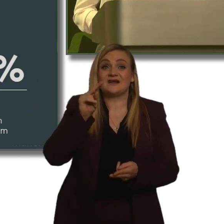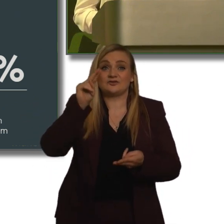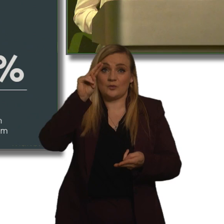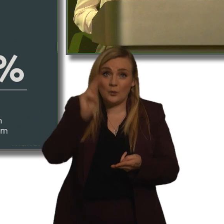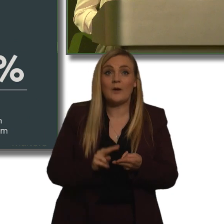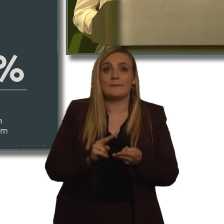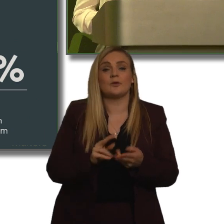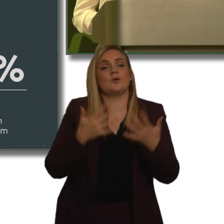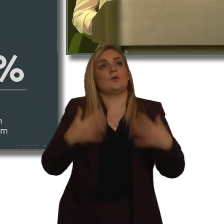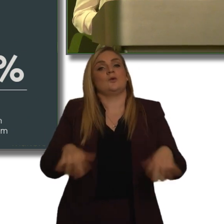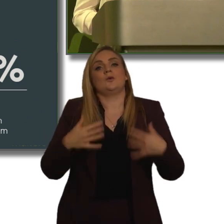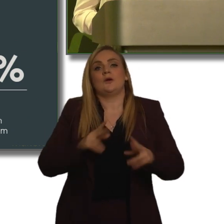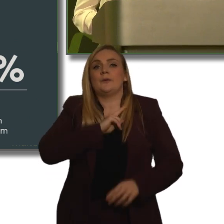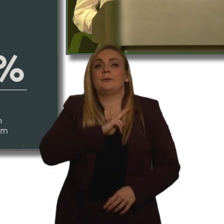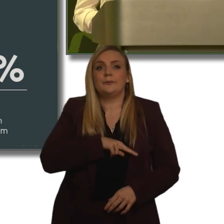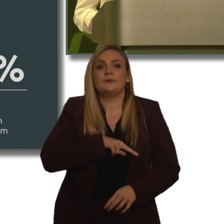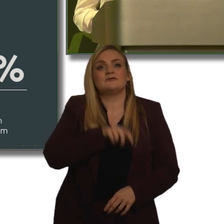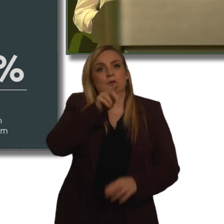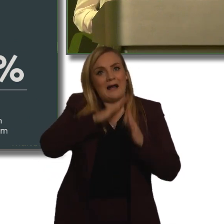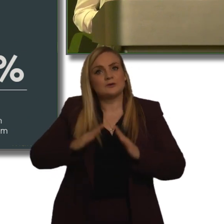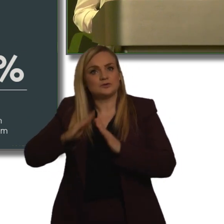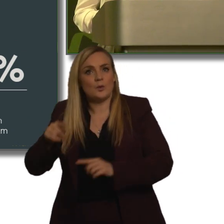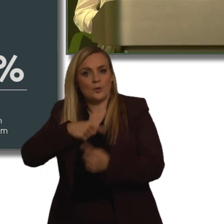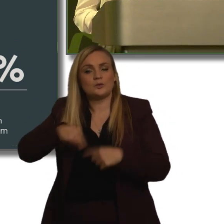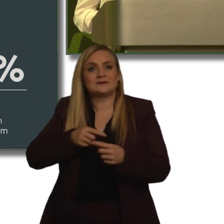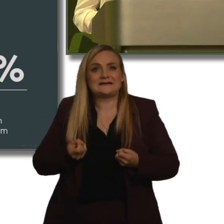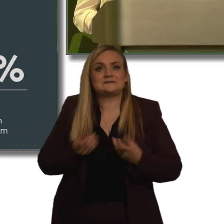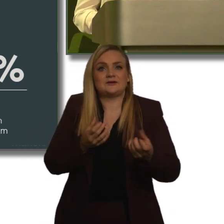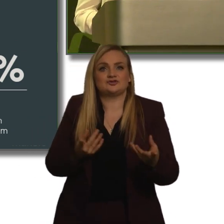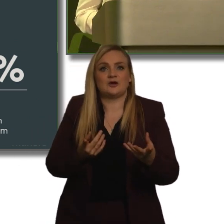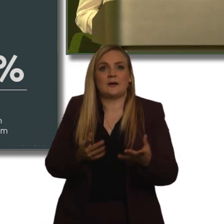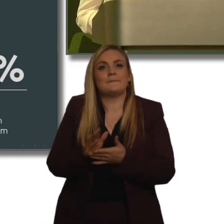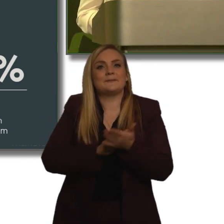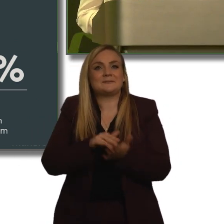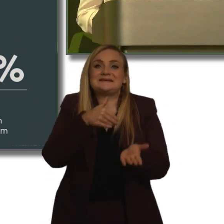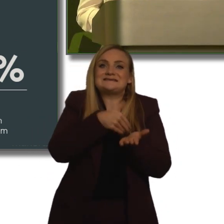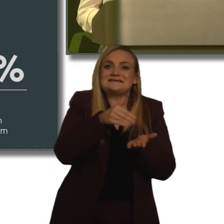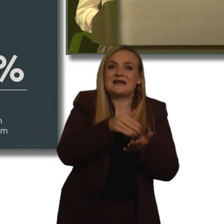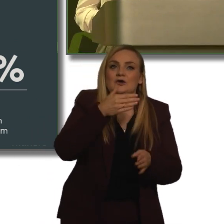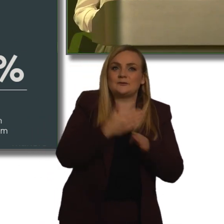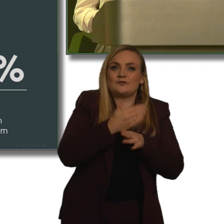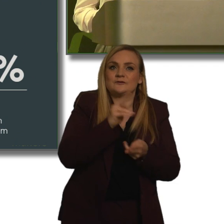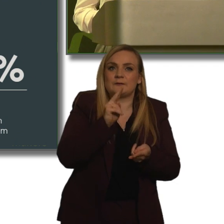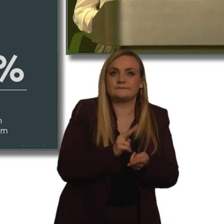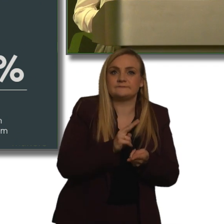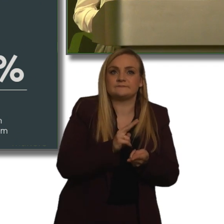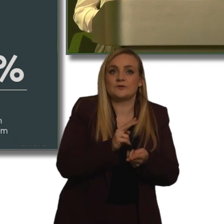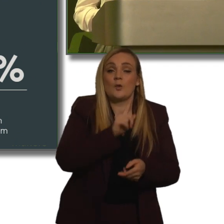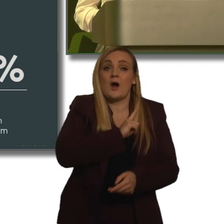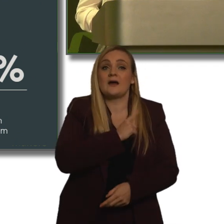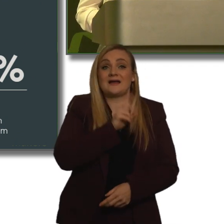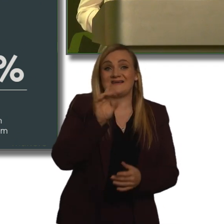of our members and their household expenditure, but it's reflected in the softening in the sales performance, as price inflation landed